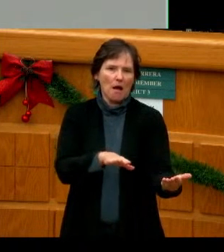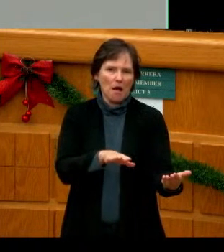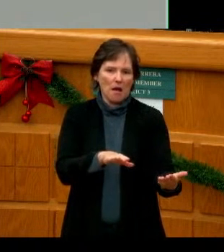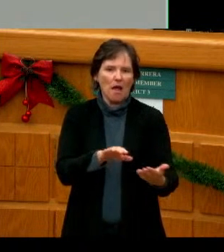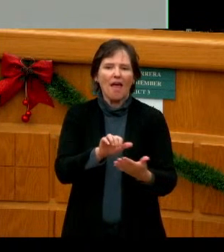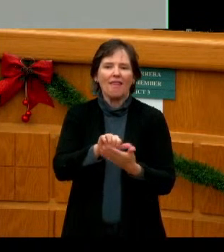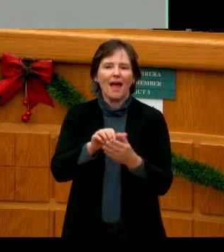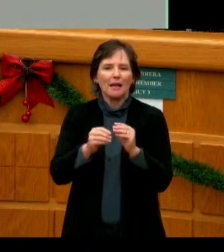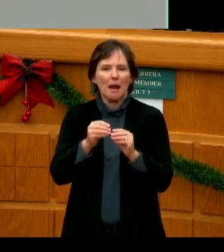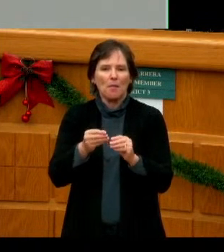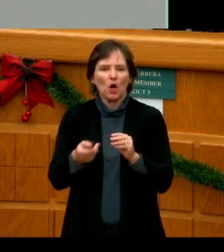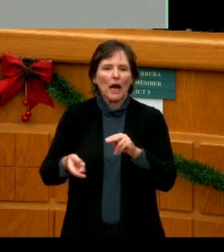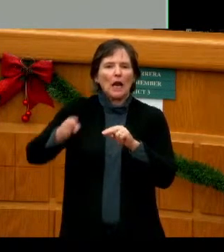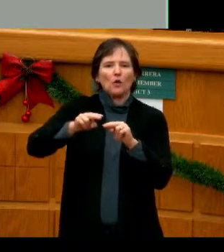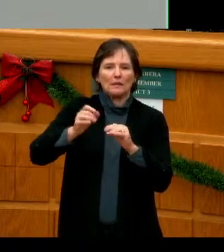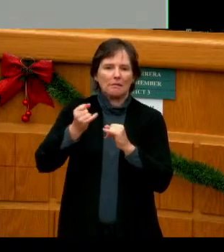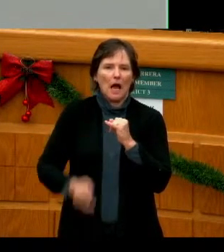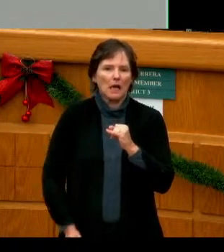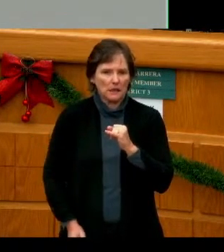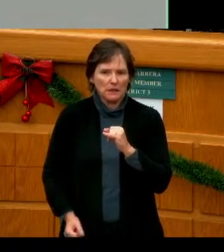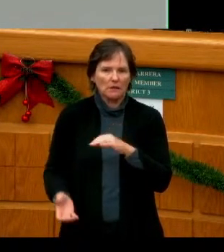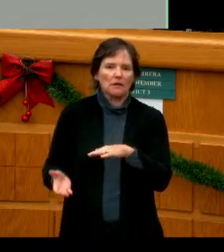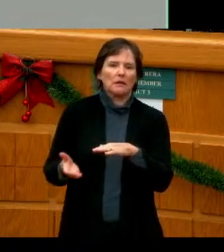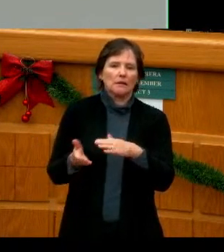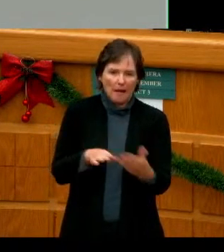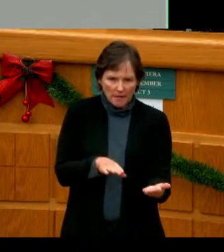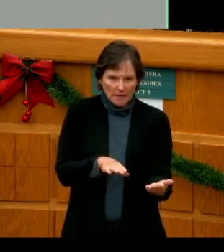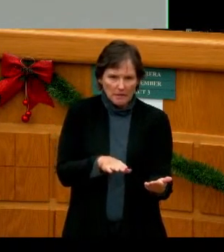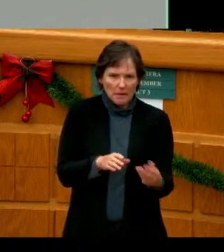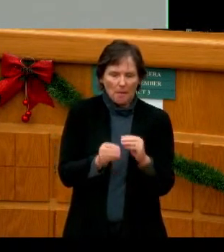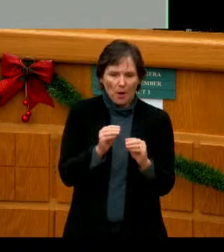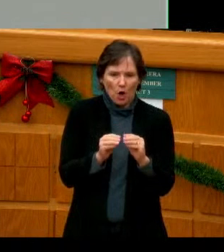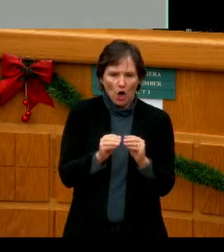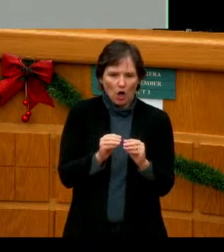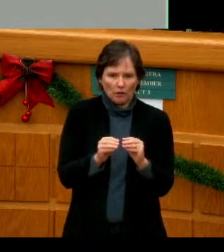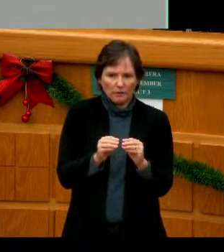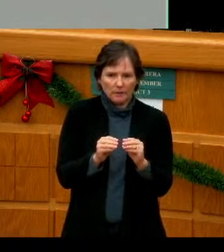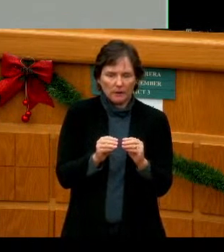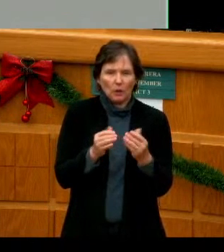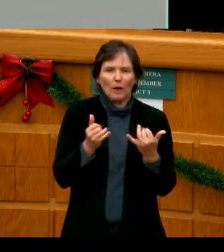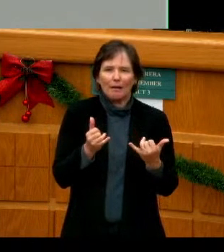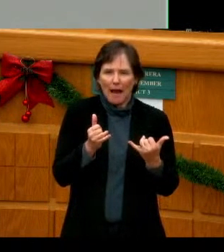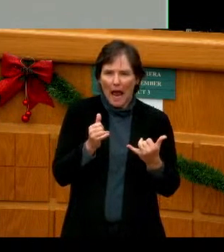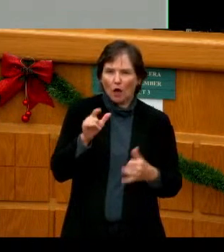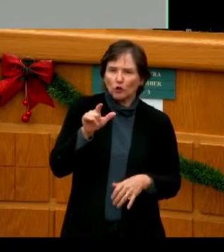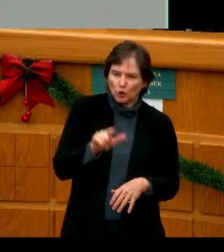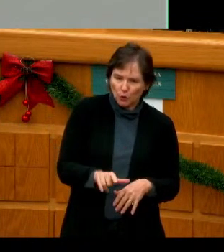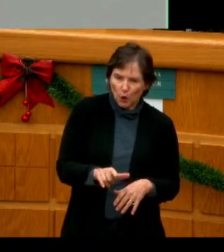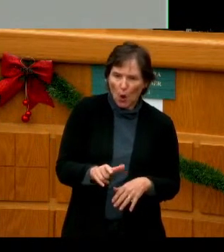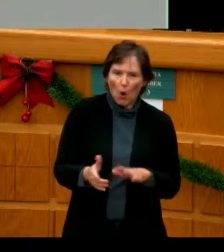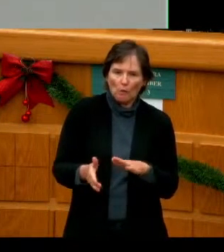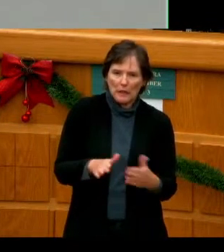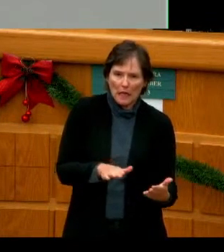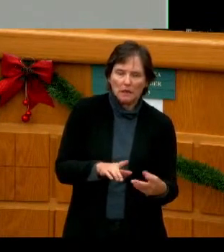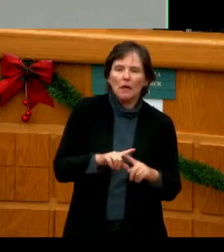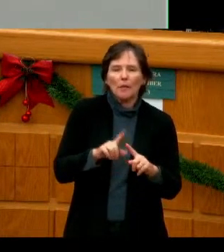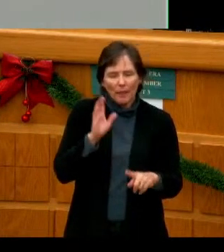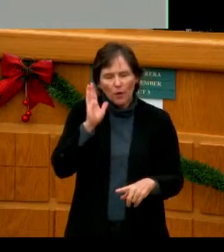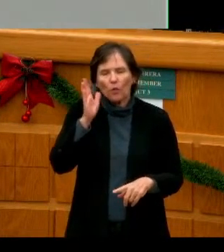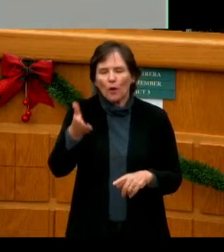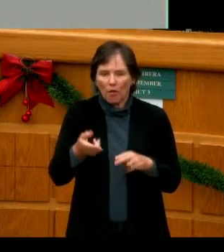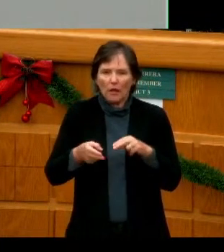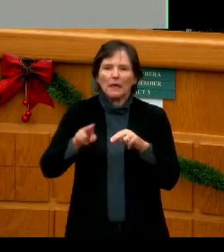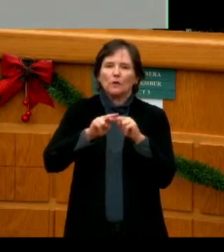people initially got infected. So that's why you see these types of delays where the cases are up, but the fatalities